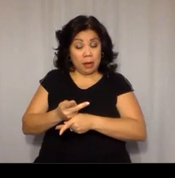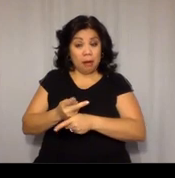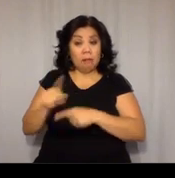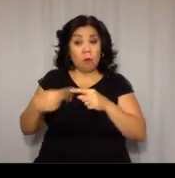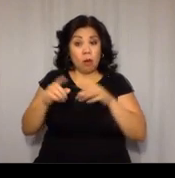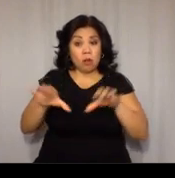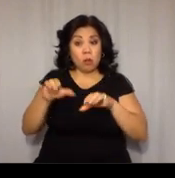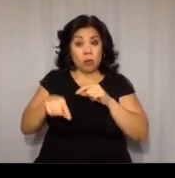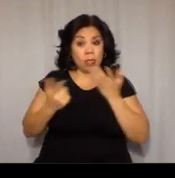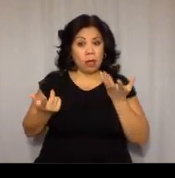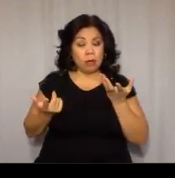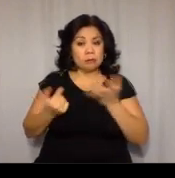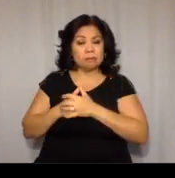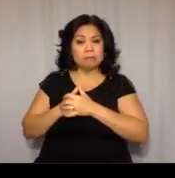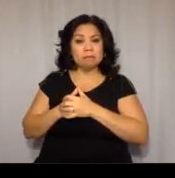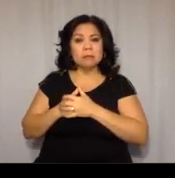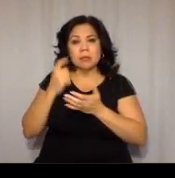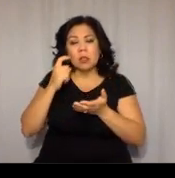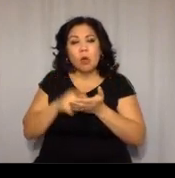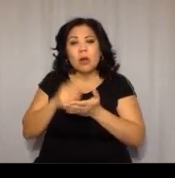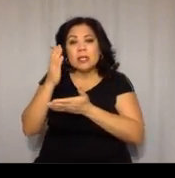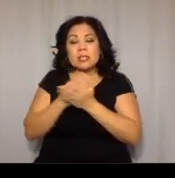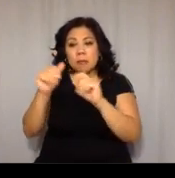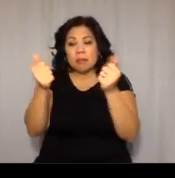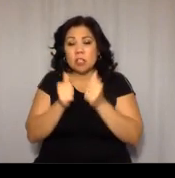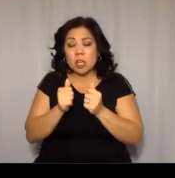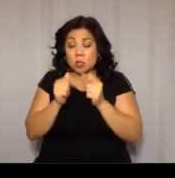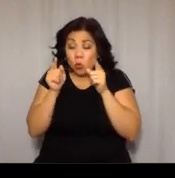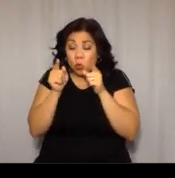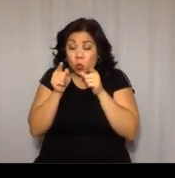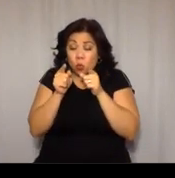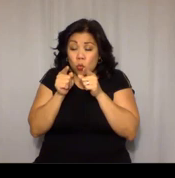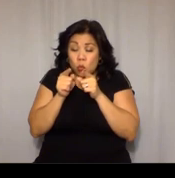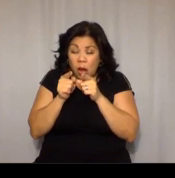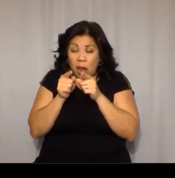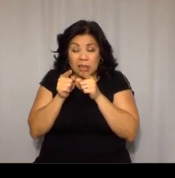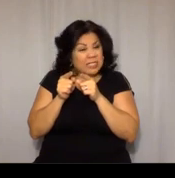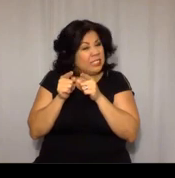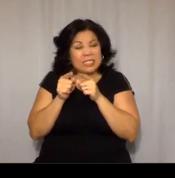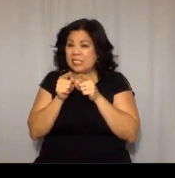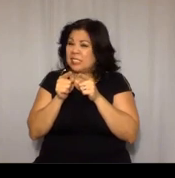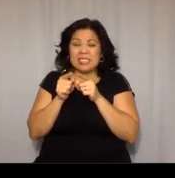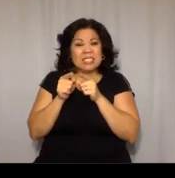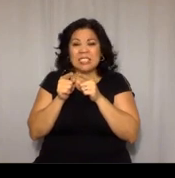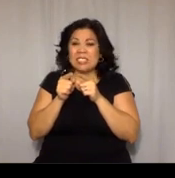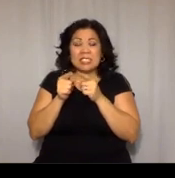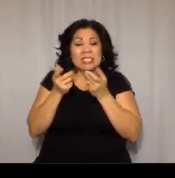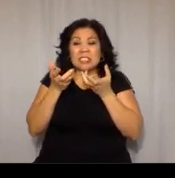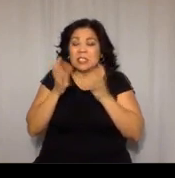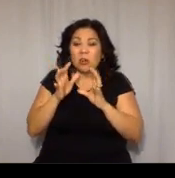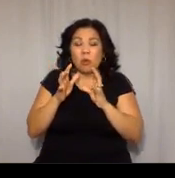your circles, guys, is notice that some of my shapes are getting awfully small. You don't really want to have